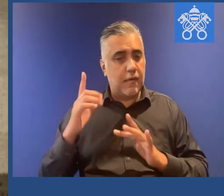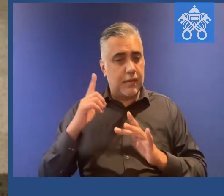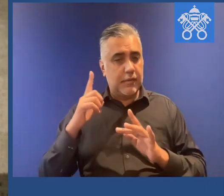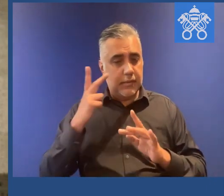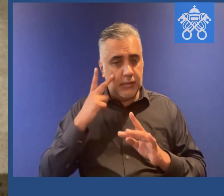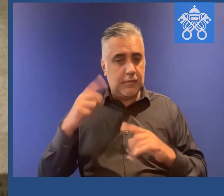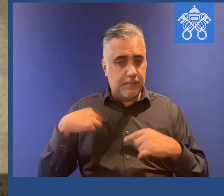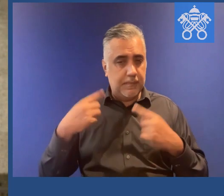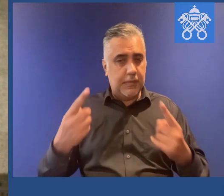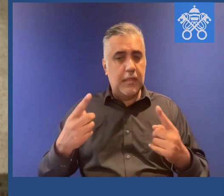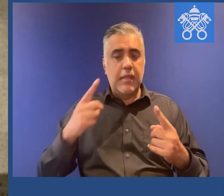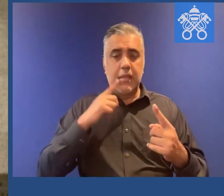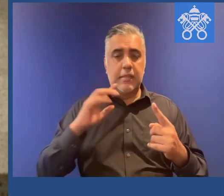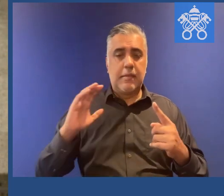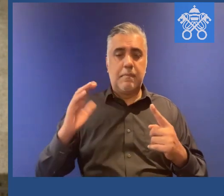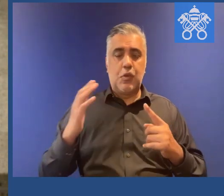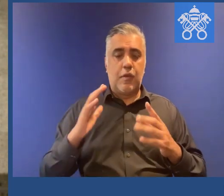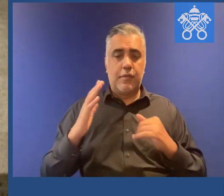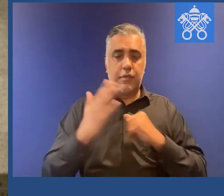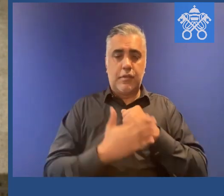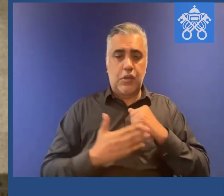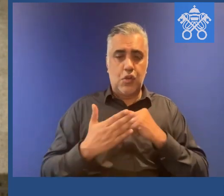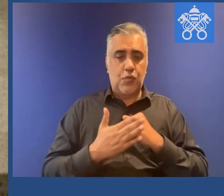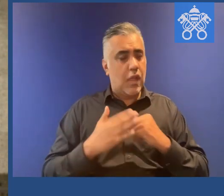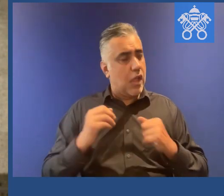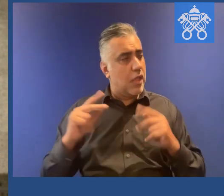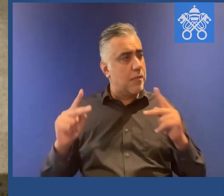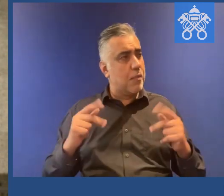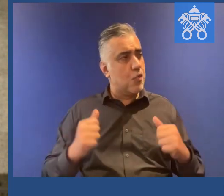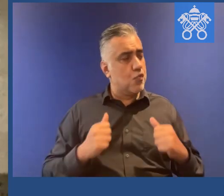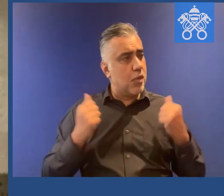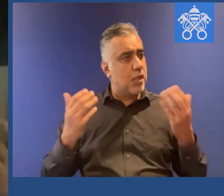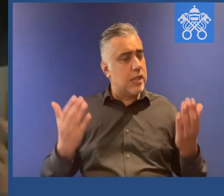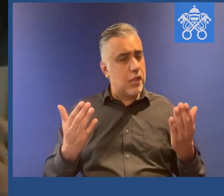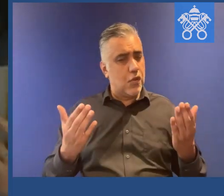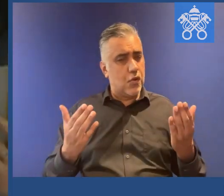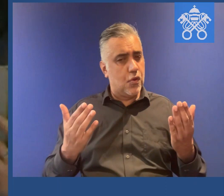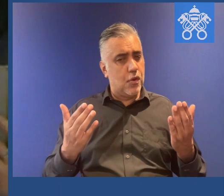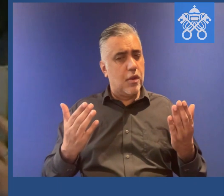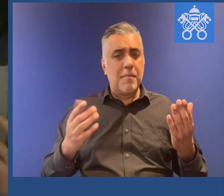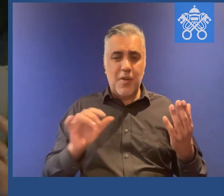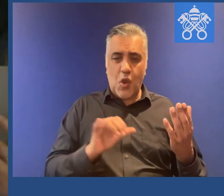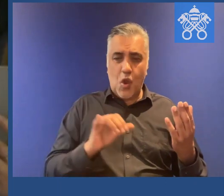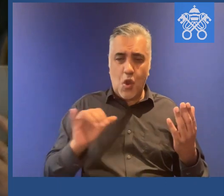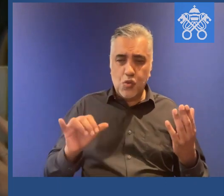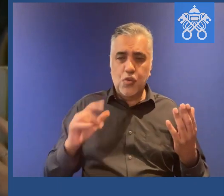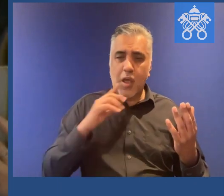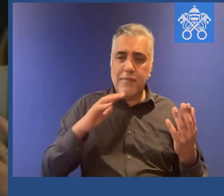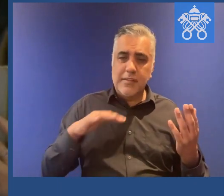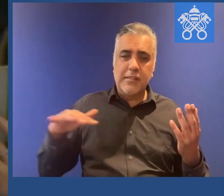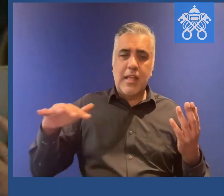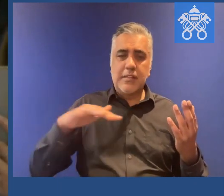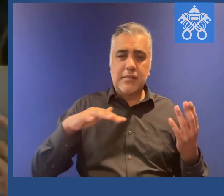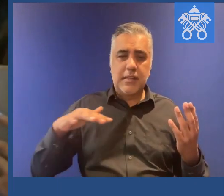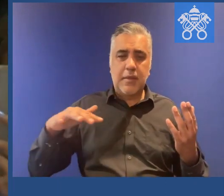these days, is a mirror of this country, of the people who dwell here in it, but also of its